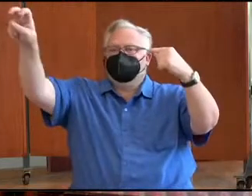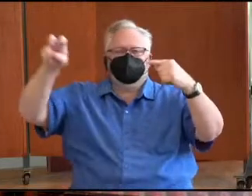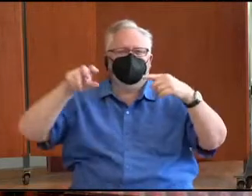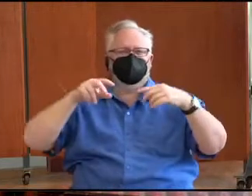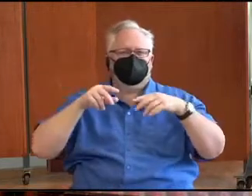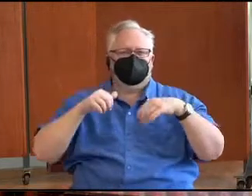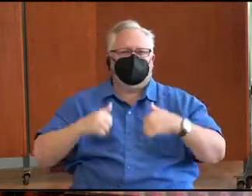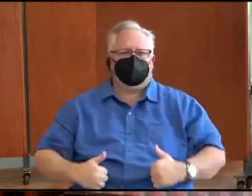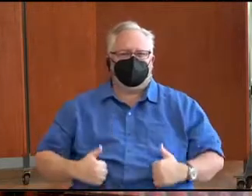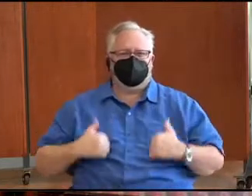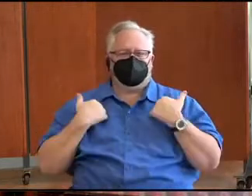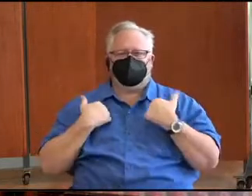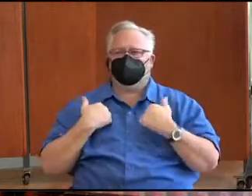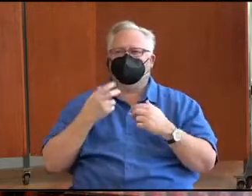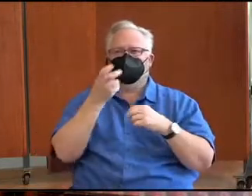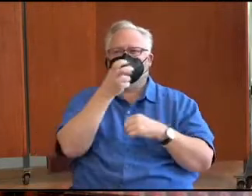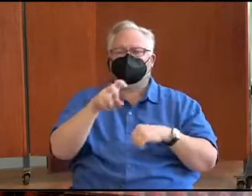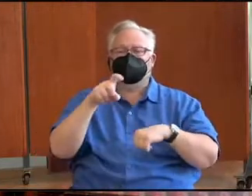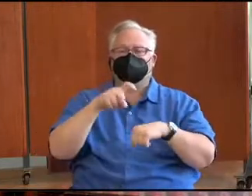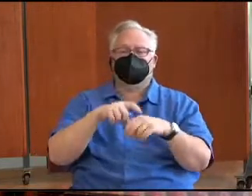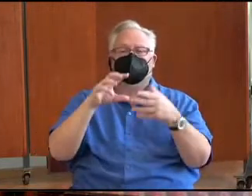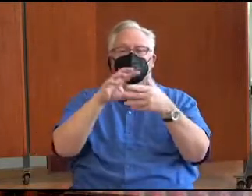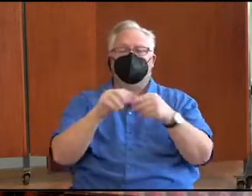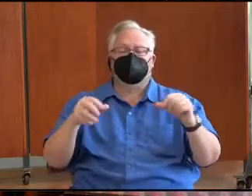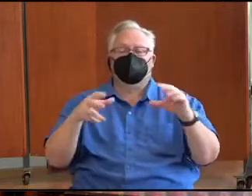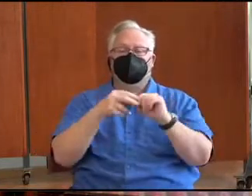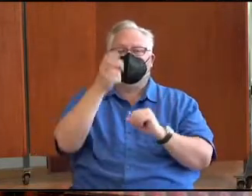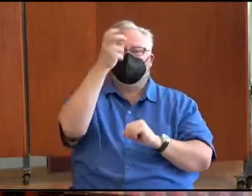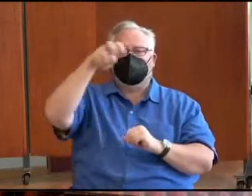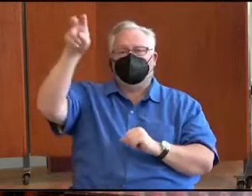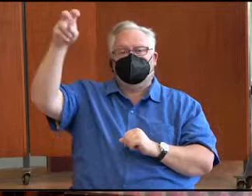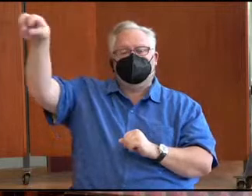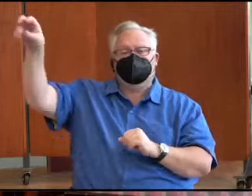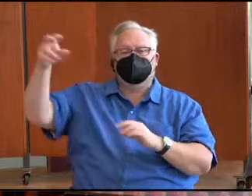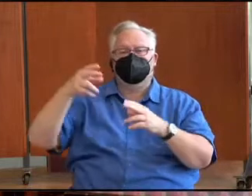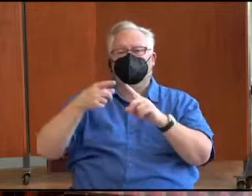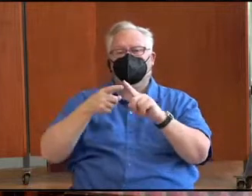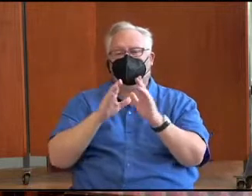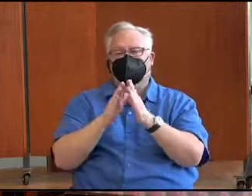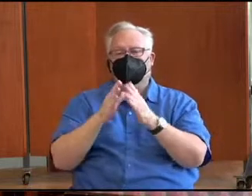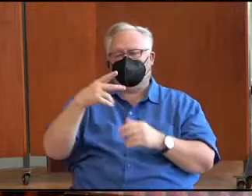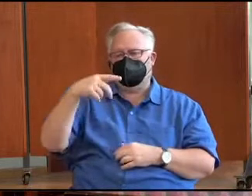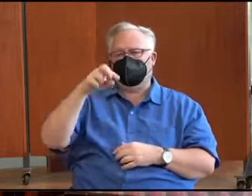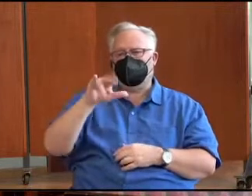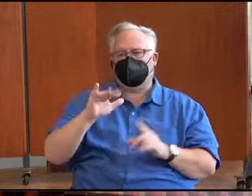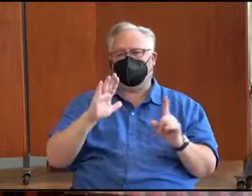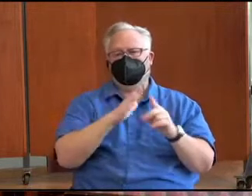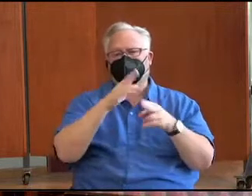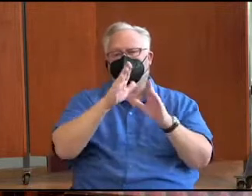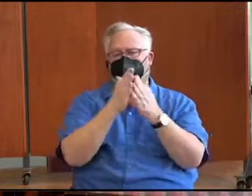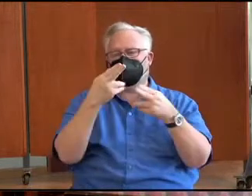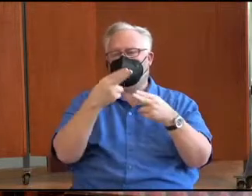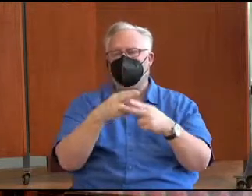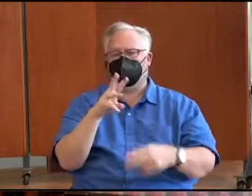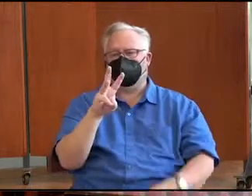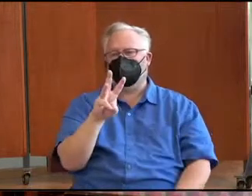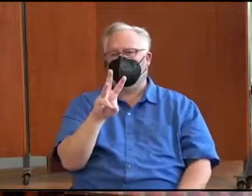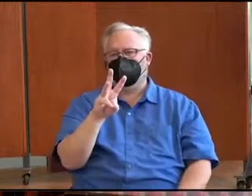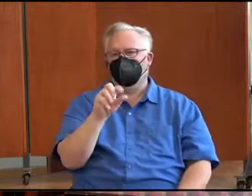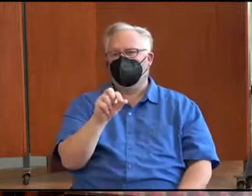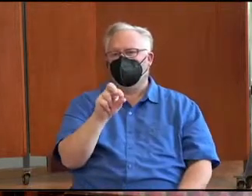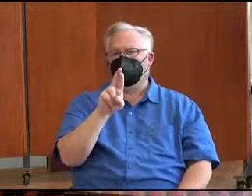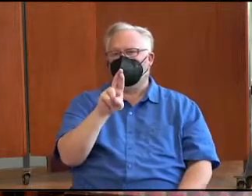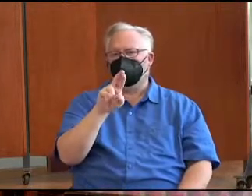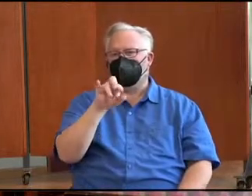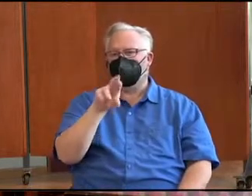is from the parable of the trapeze from Perry's book called Warriors of the Heart. And I want to